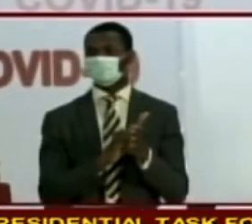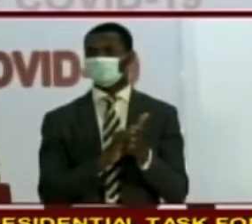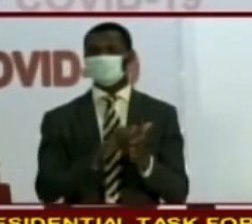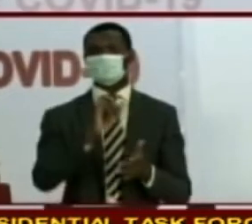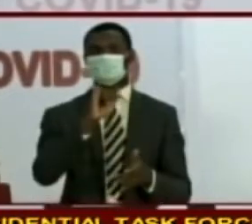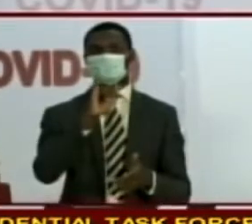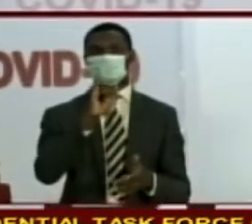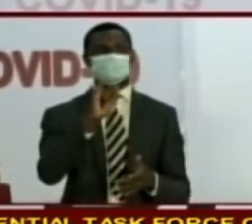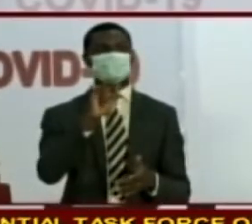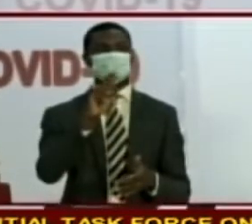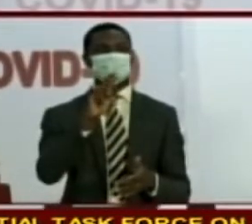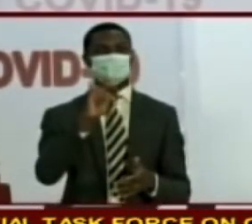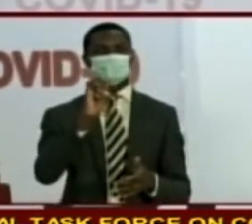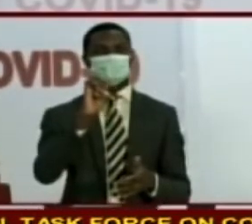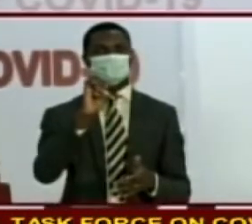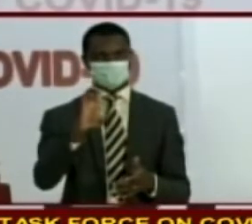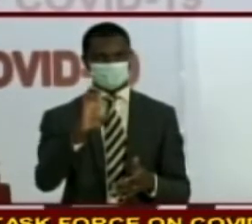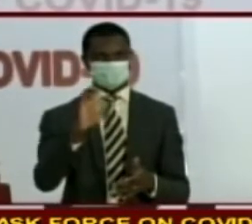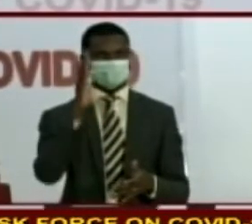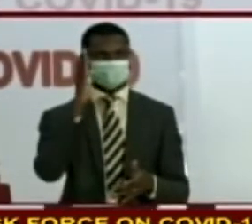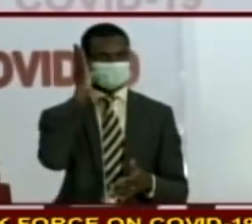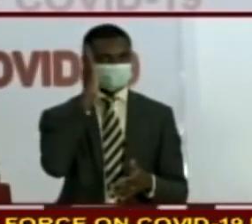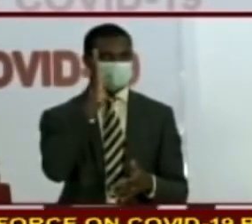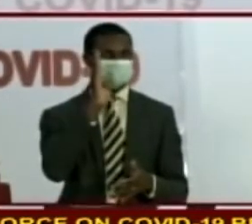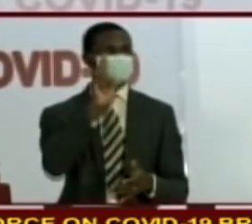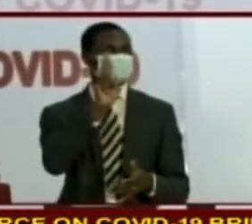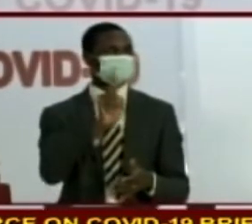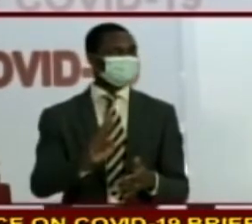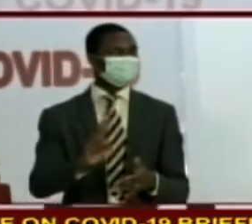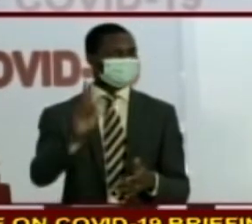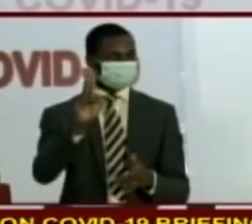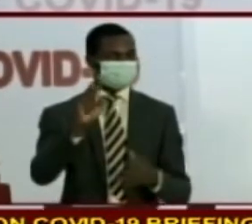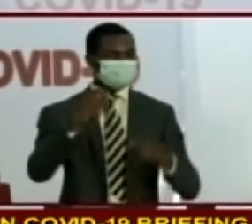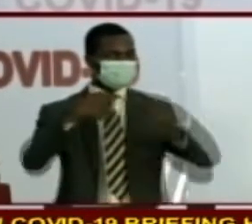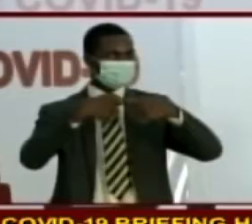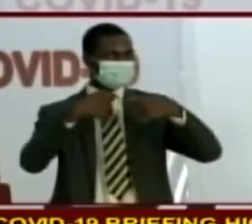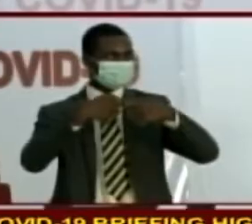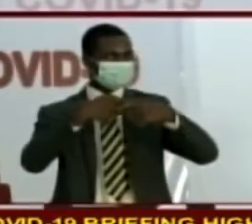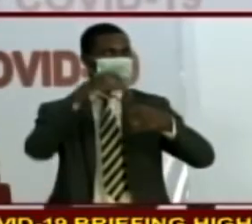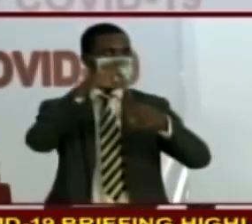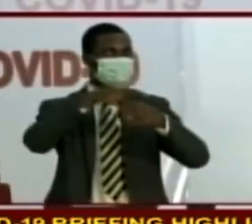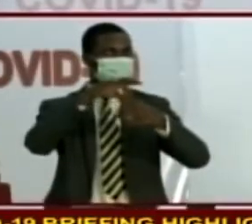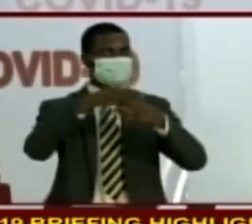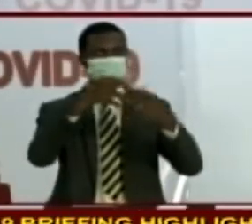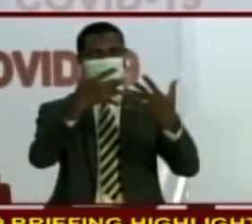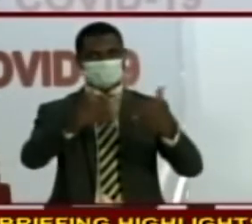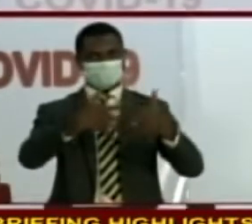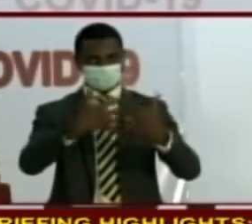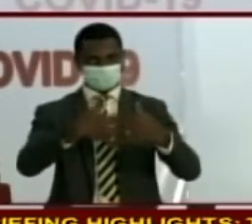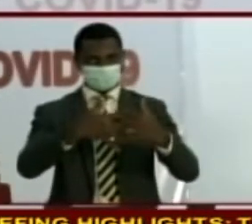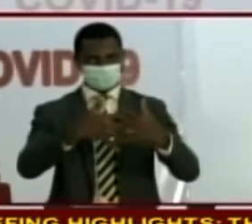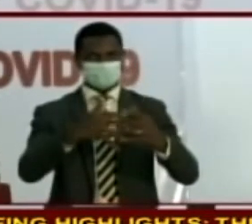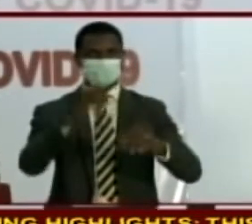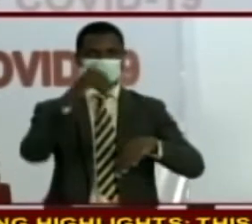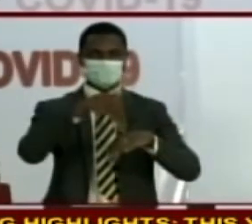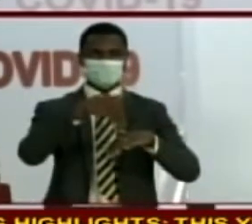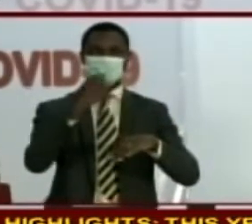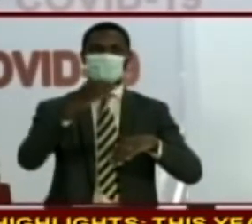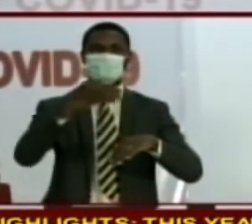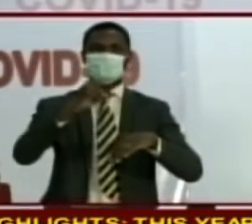will pilot the use of electronic voting machines at the earliest possible